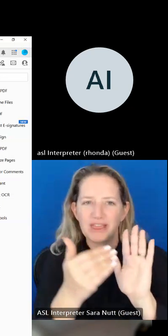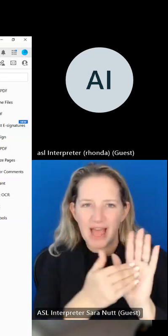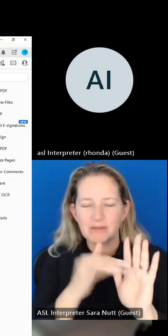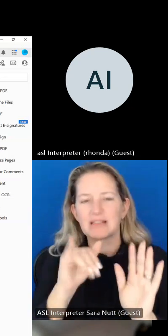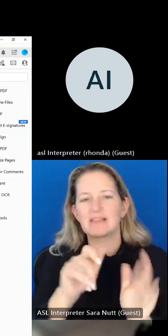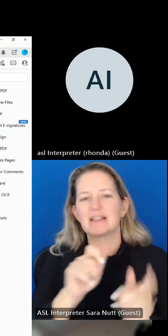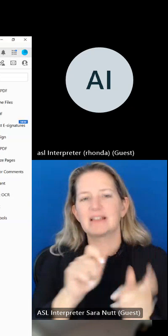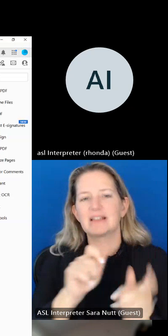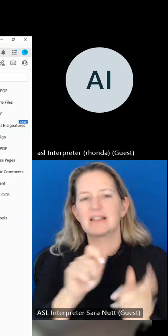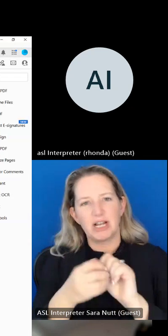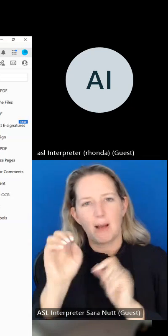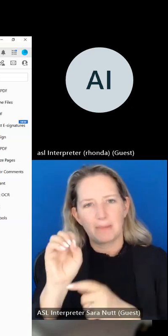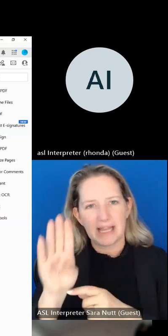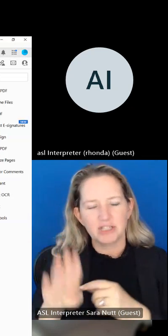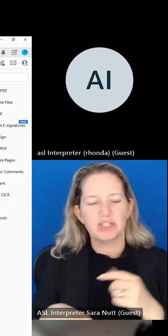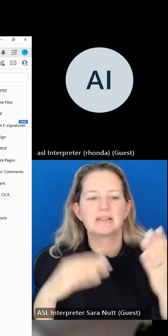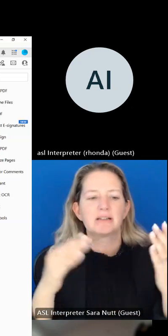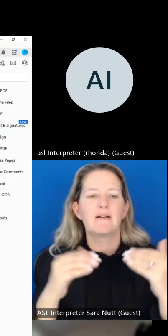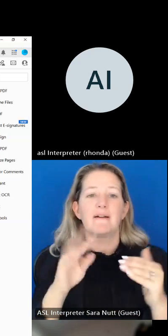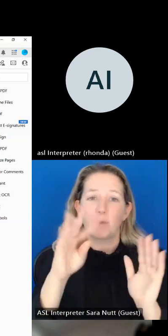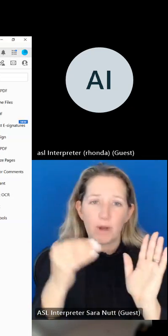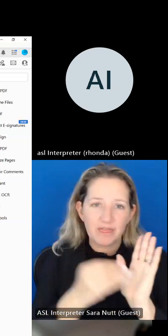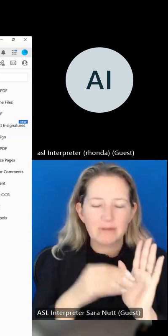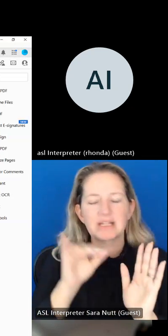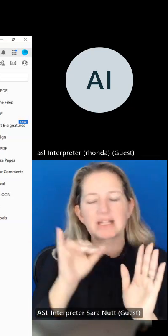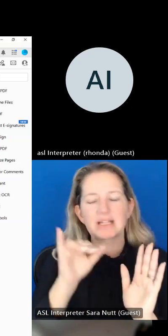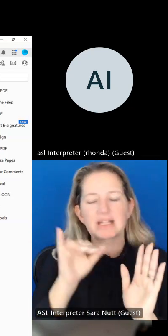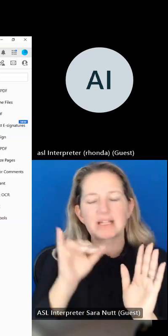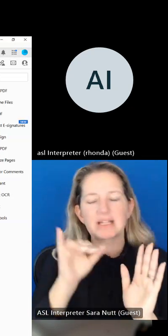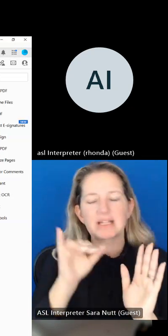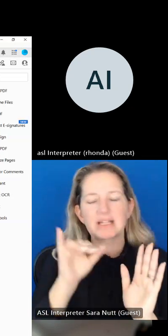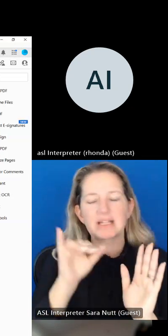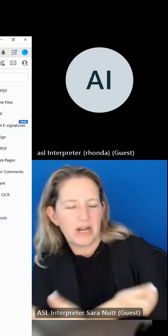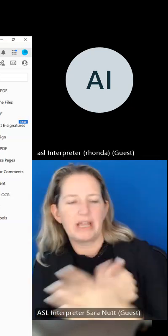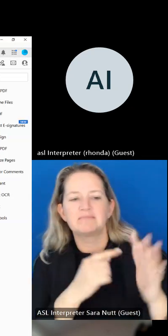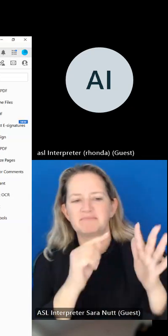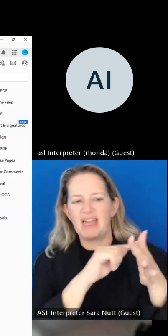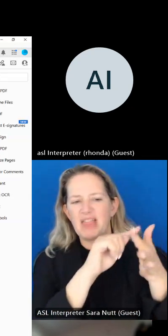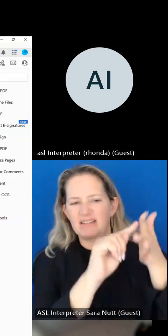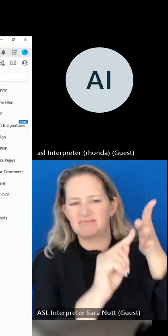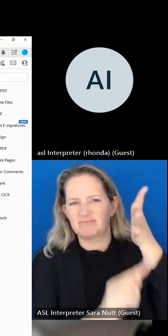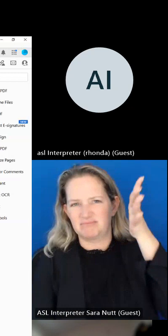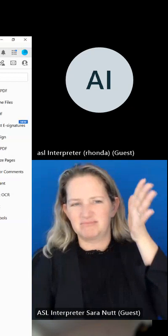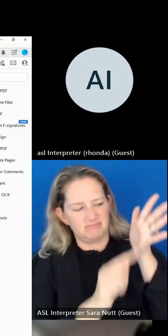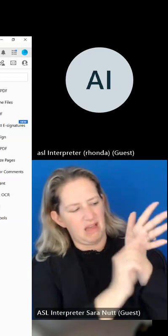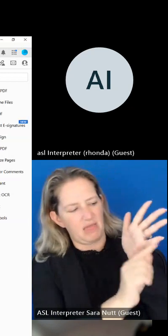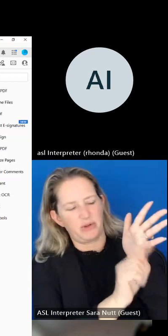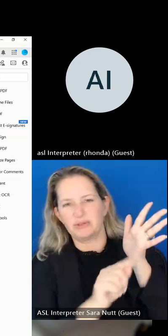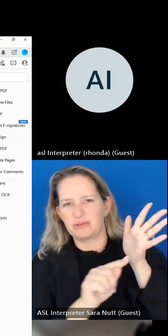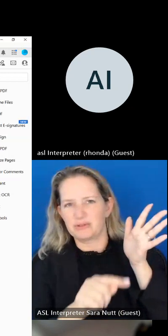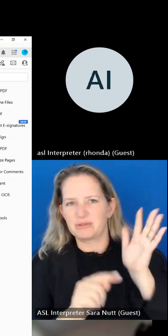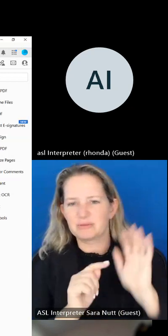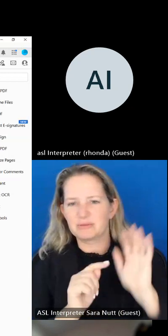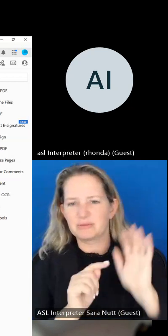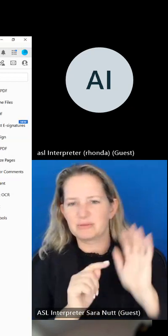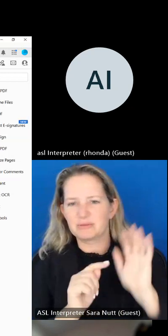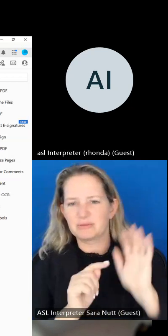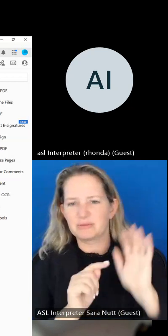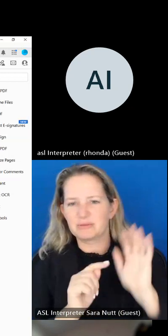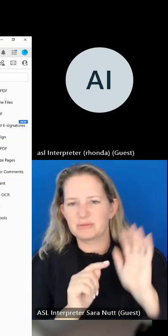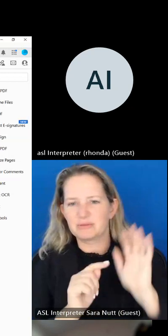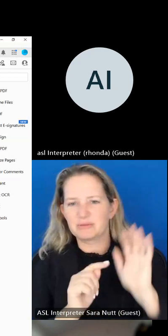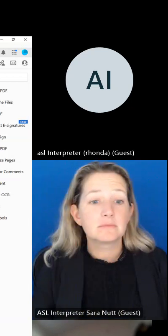obligations, 4000s budget authority outlays, and then these others are for other things. And then it goes and Hey, go ahead.